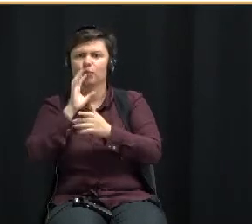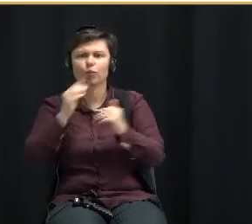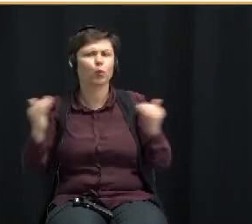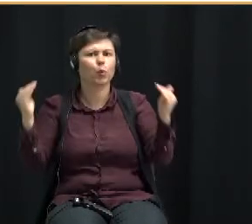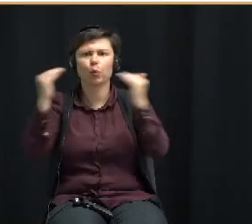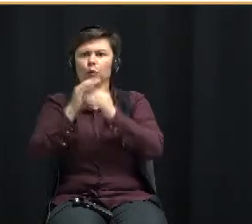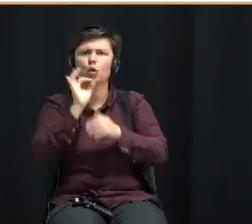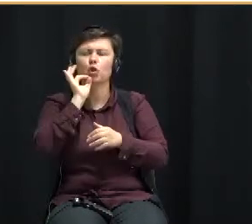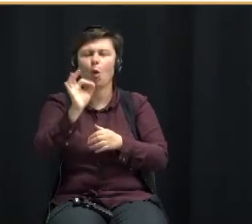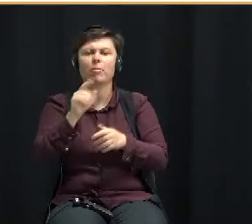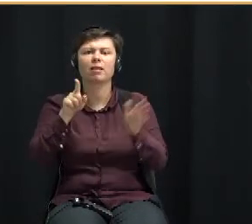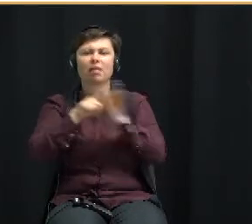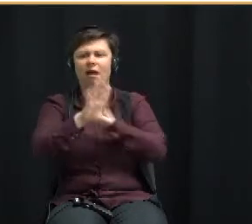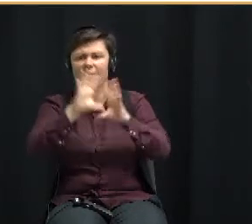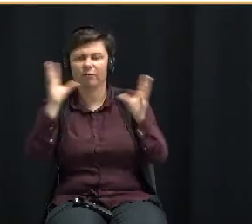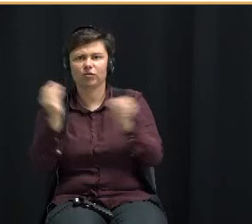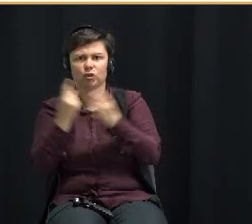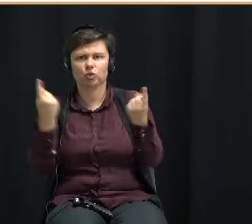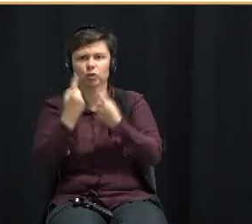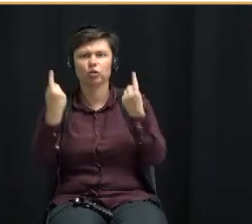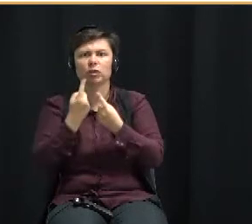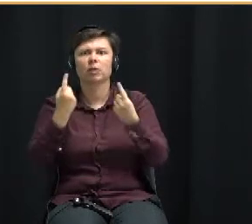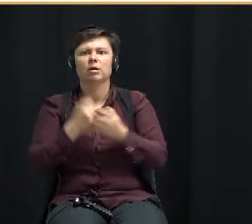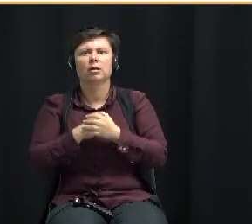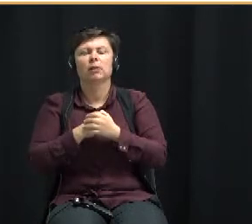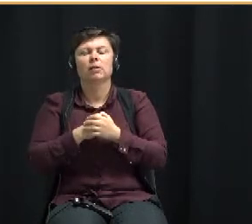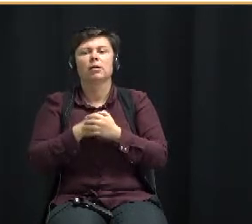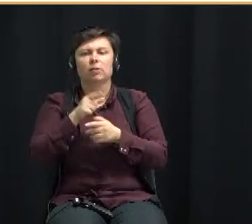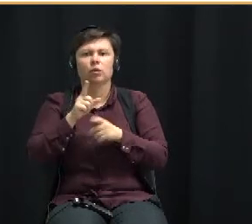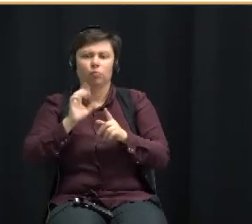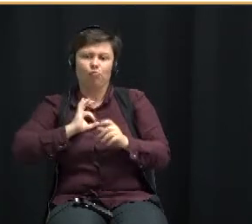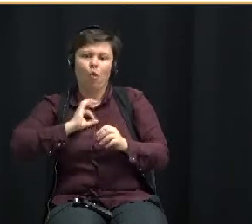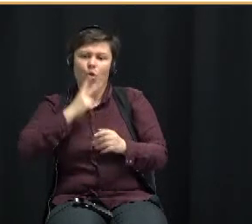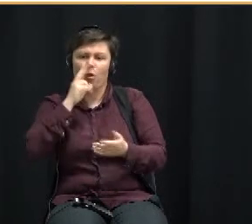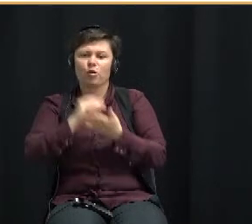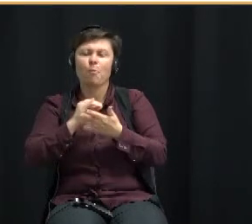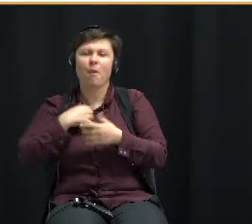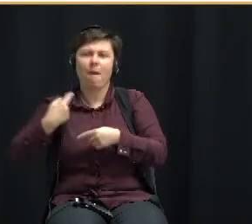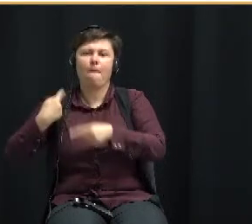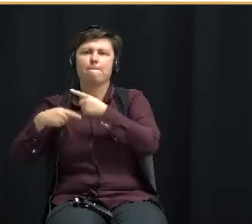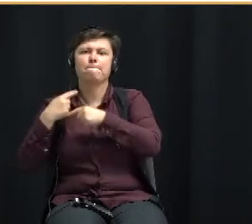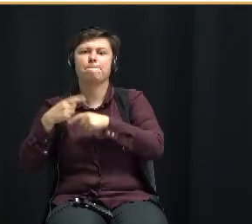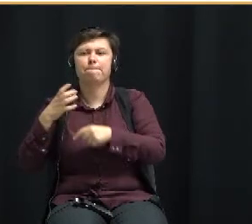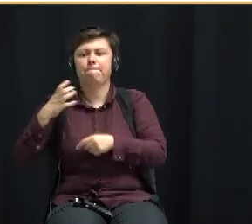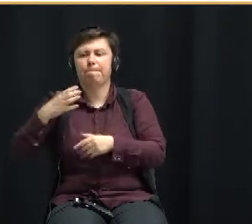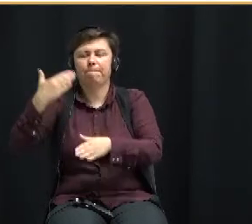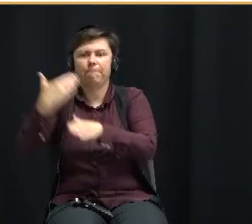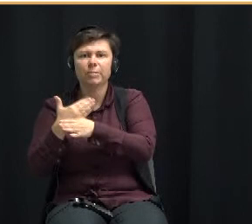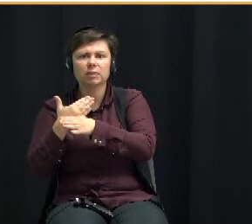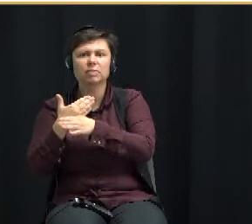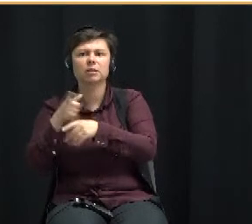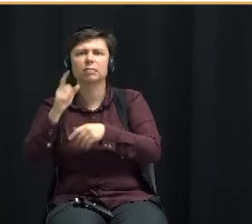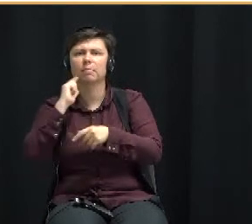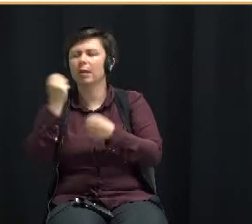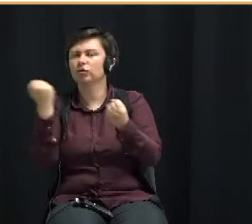I think it's also, and that's my experience because I'm from business, it's a very powerful tool for